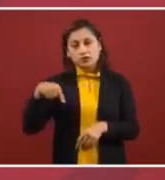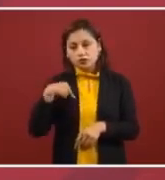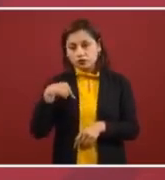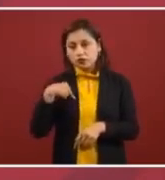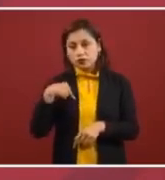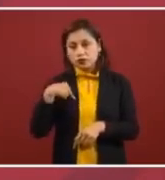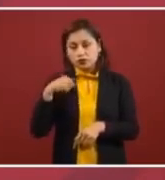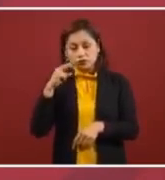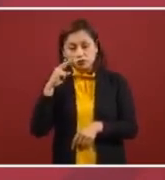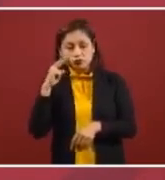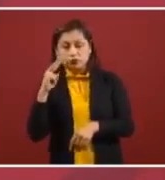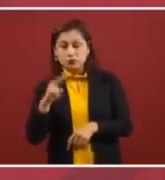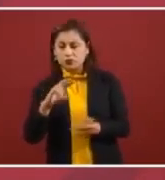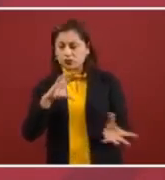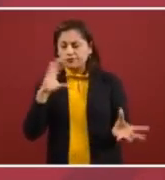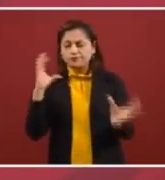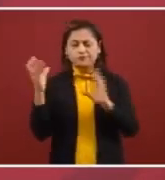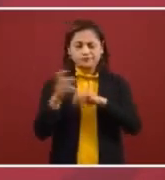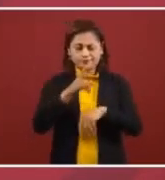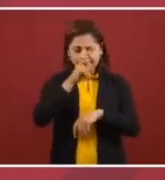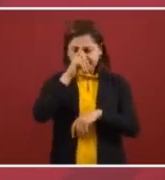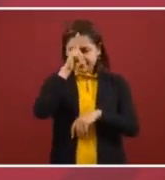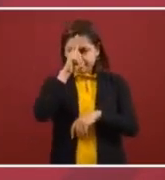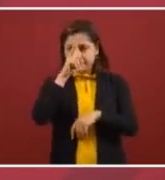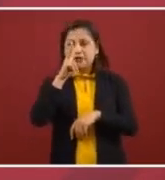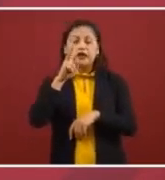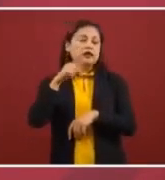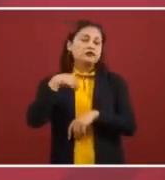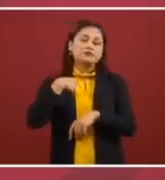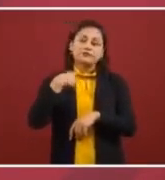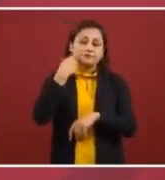acts on Thursday in the afternoon.